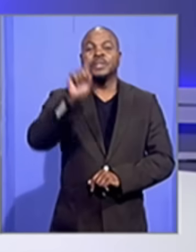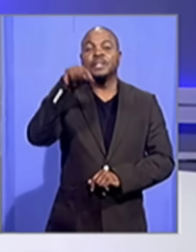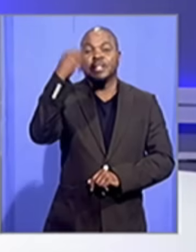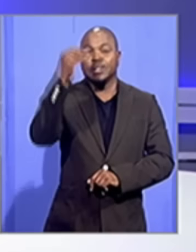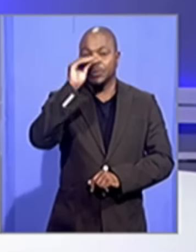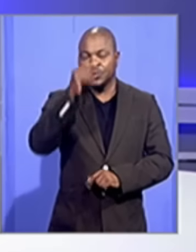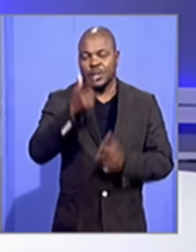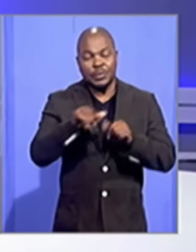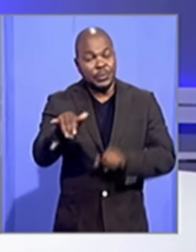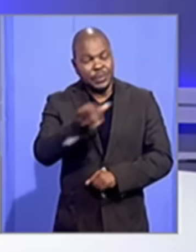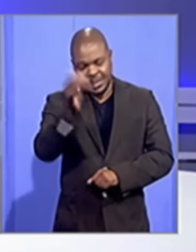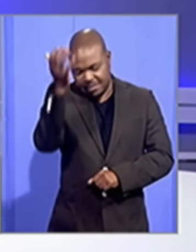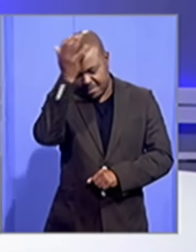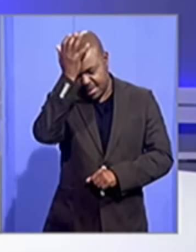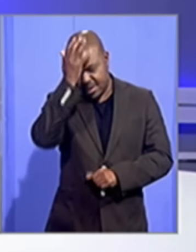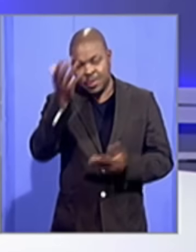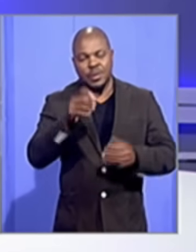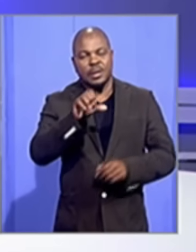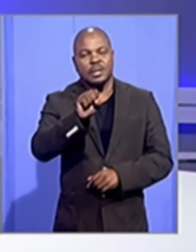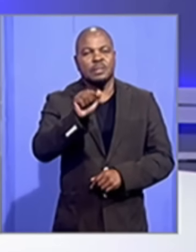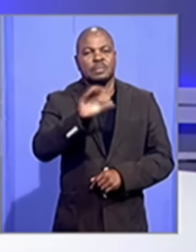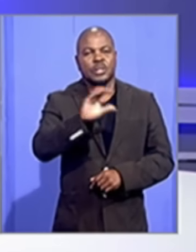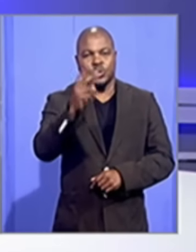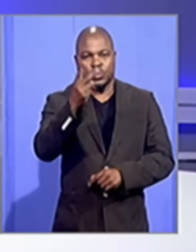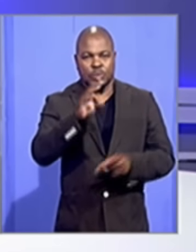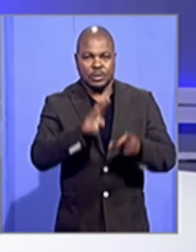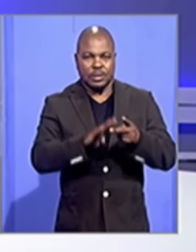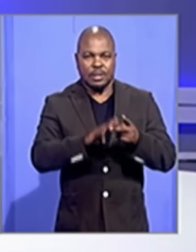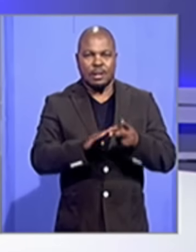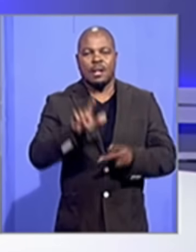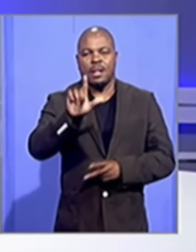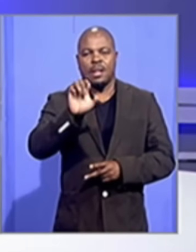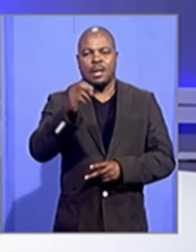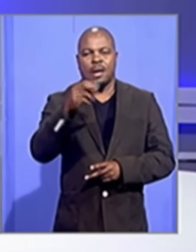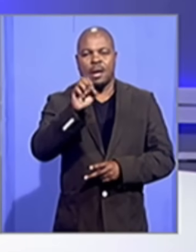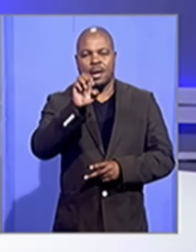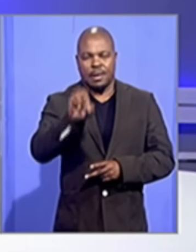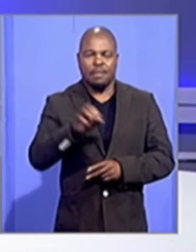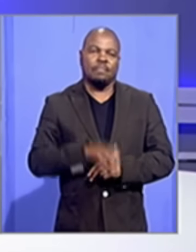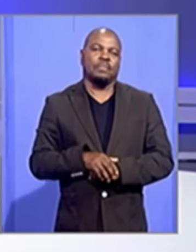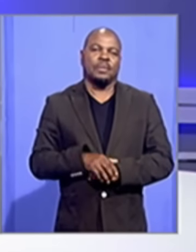latelang ke ya Sepedi ka moso mo SABC 2 le SABC le gae. Ga jaana ke go